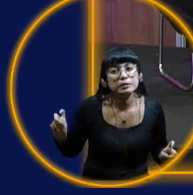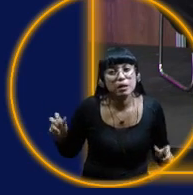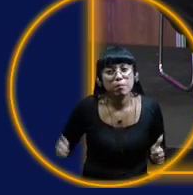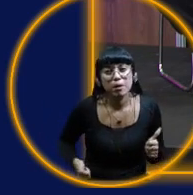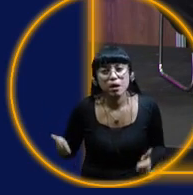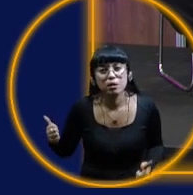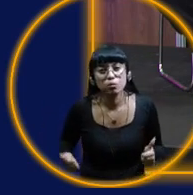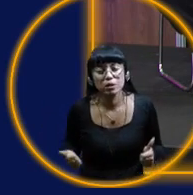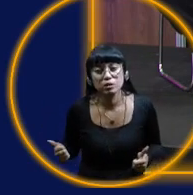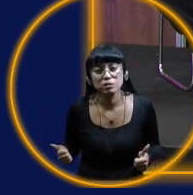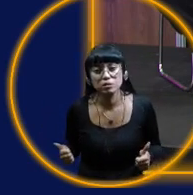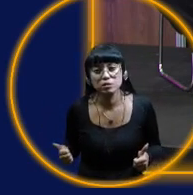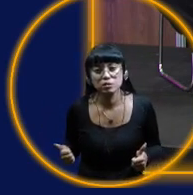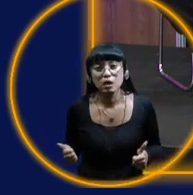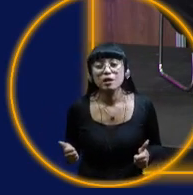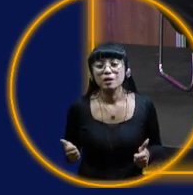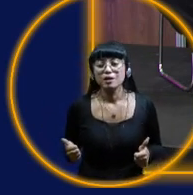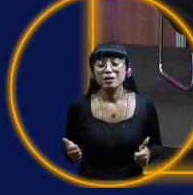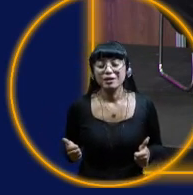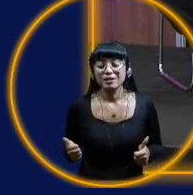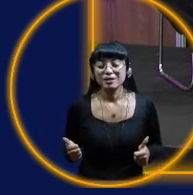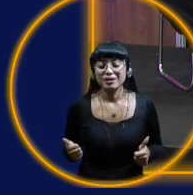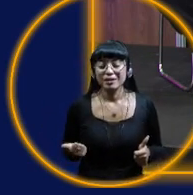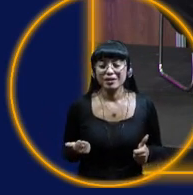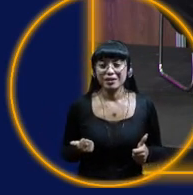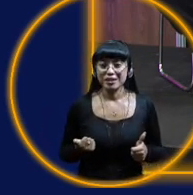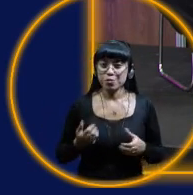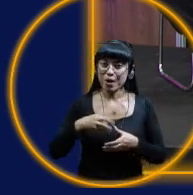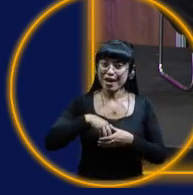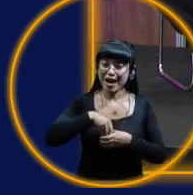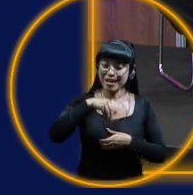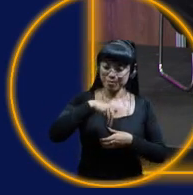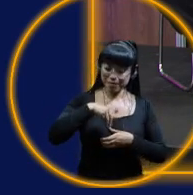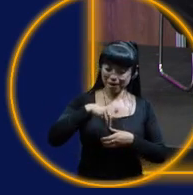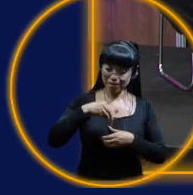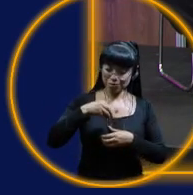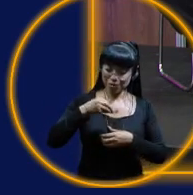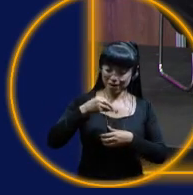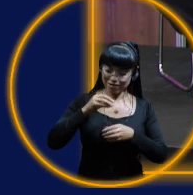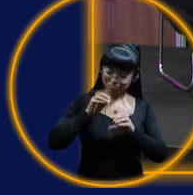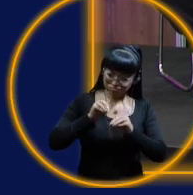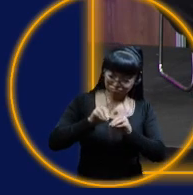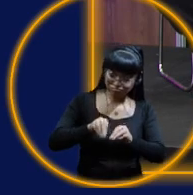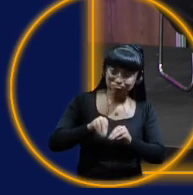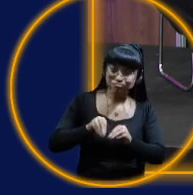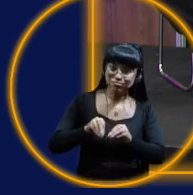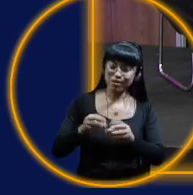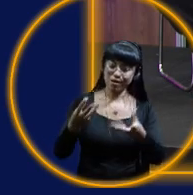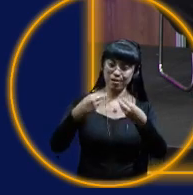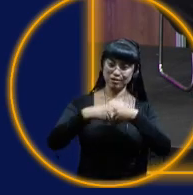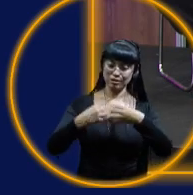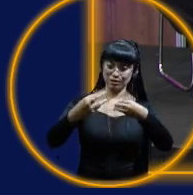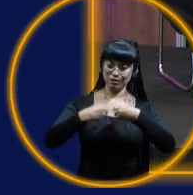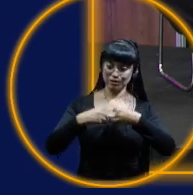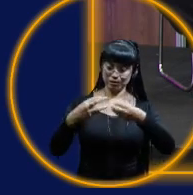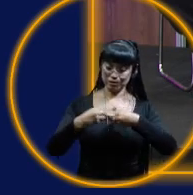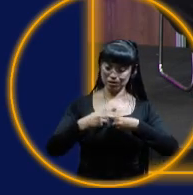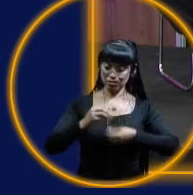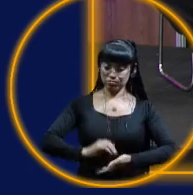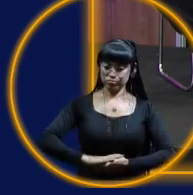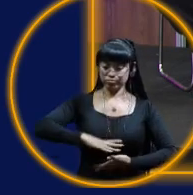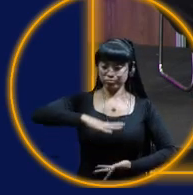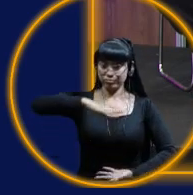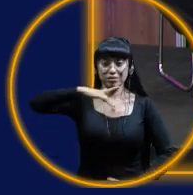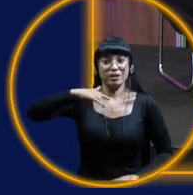soul feeding. And I also know that when I don't do it, I like don't do